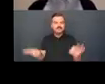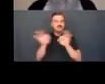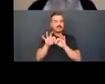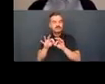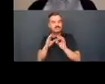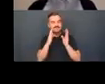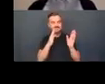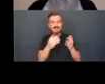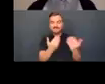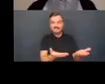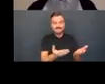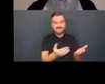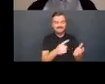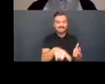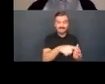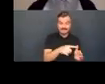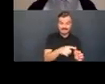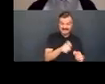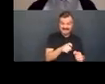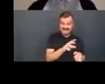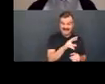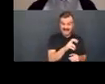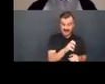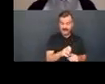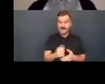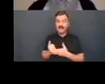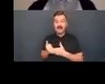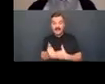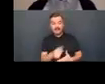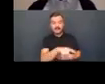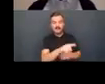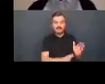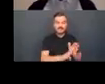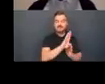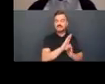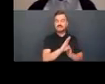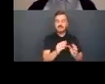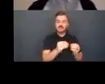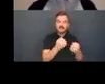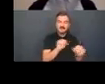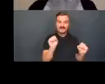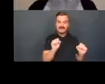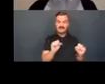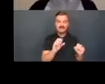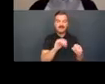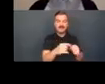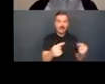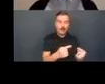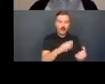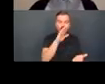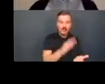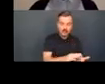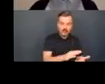um, with people who are receiving care, improves patient safety and reduces harm. And it